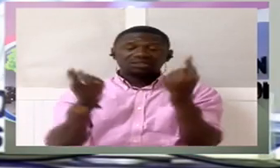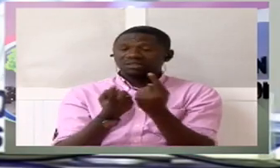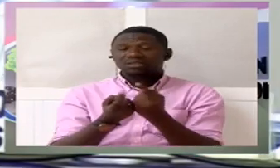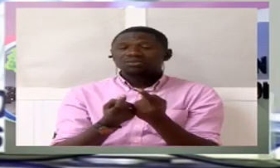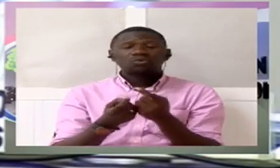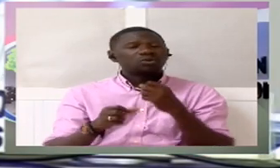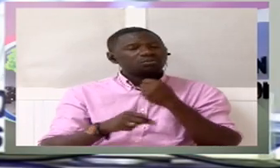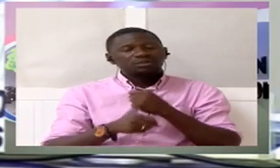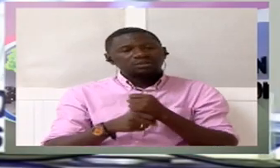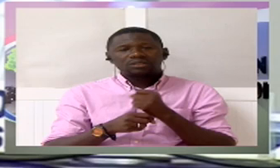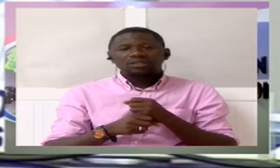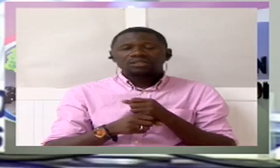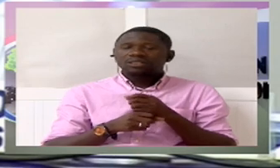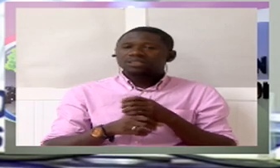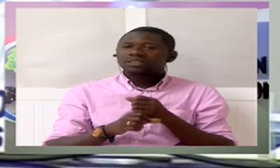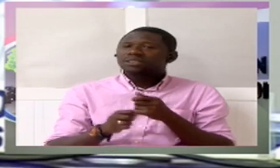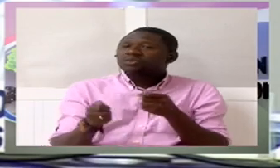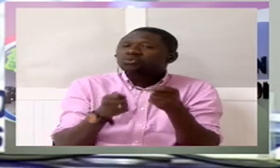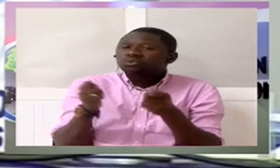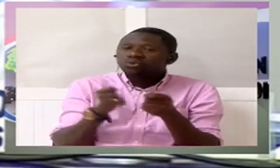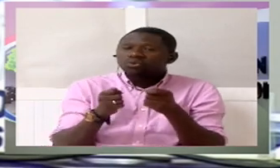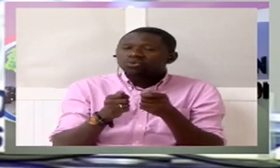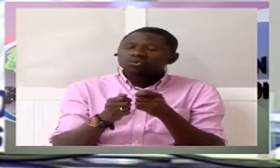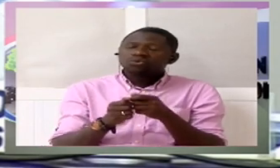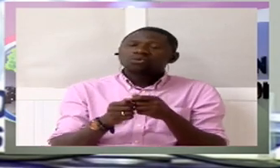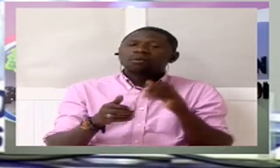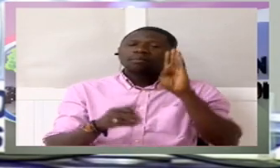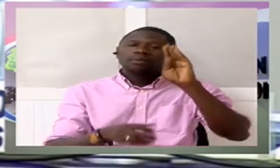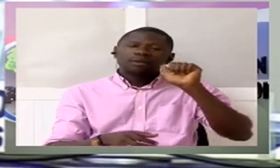ensure that they took care of baba decently and properly.